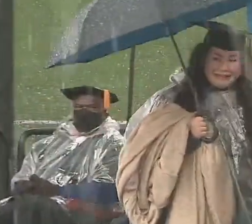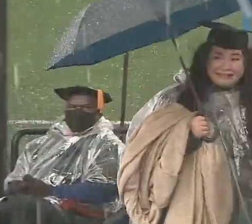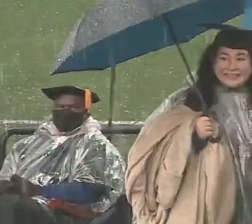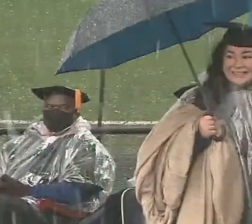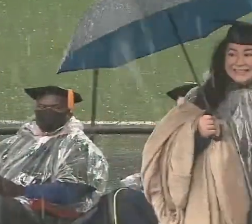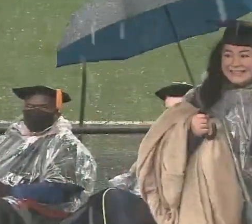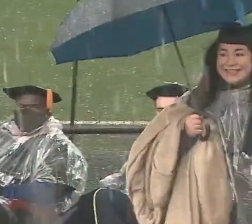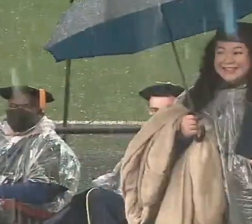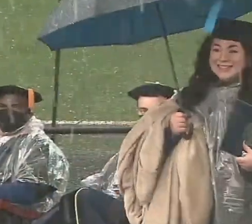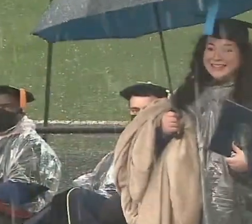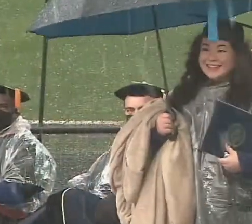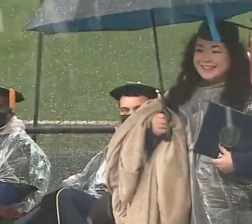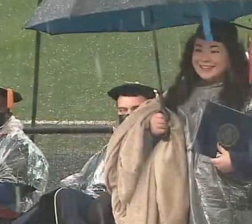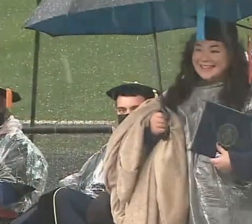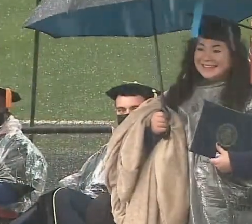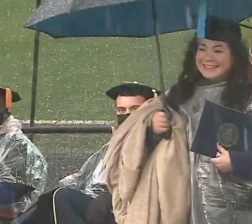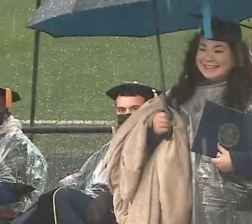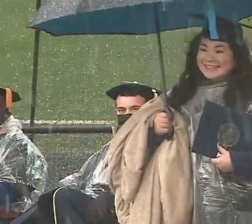Terrence L. Phyllis.